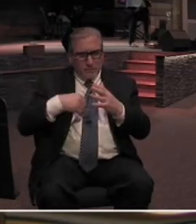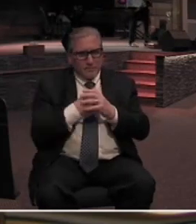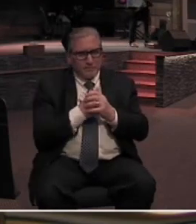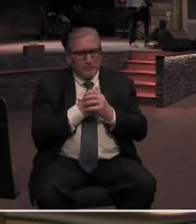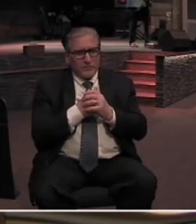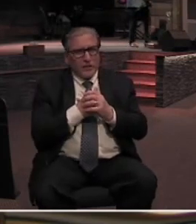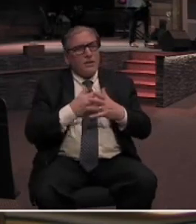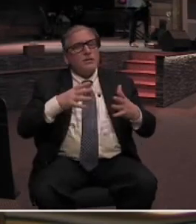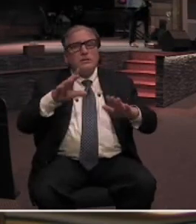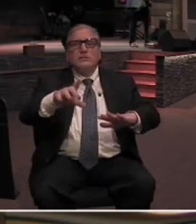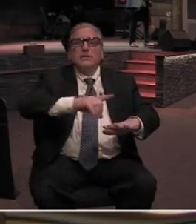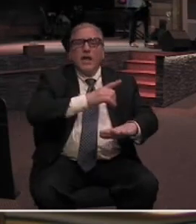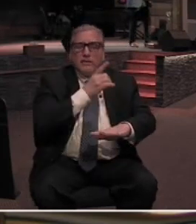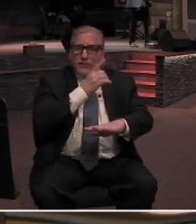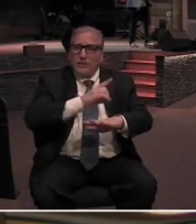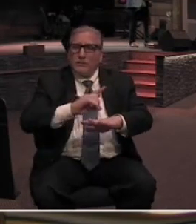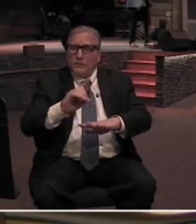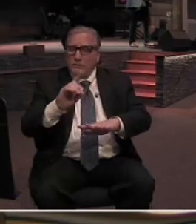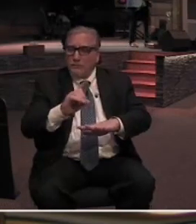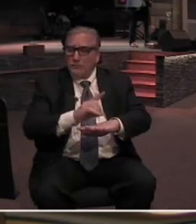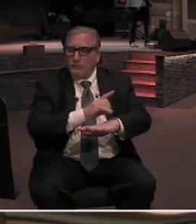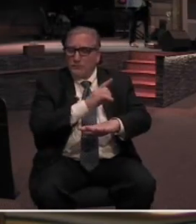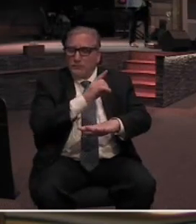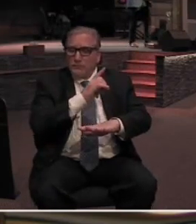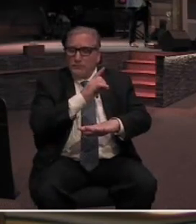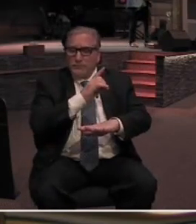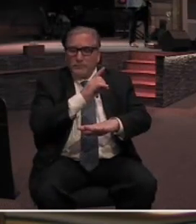But David